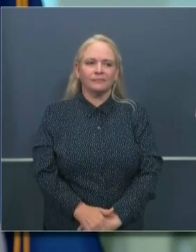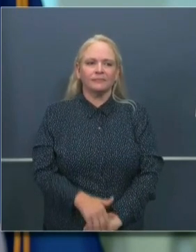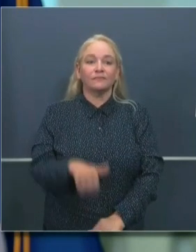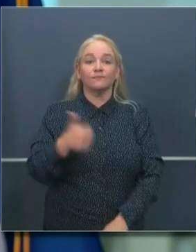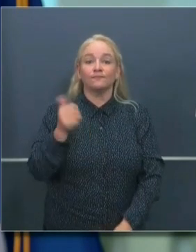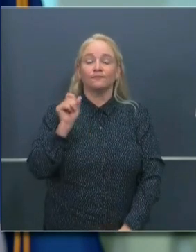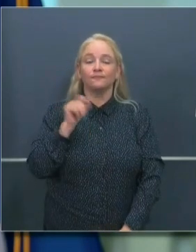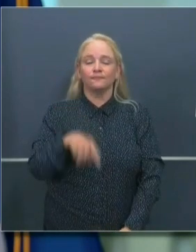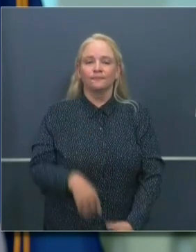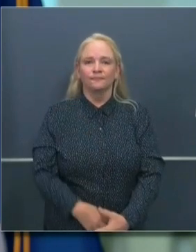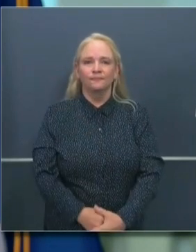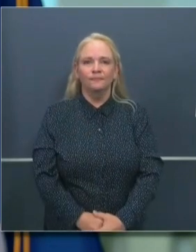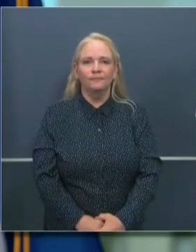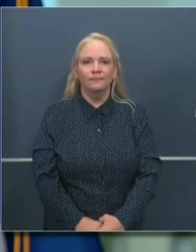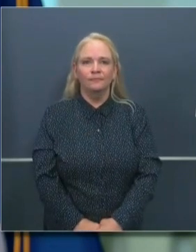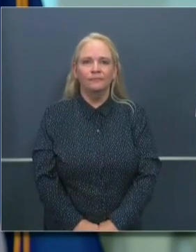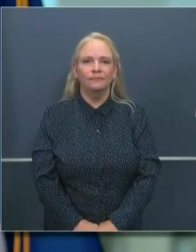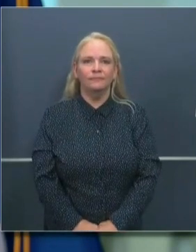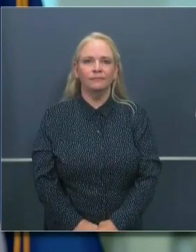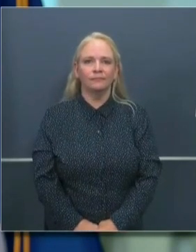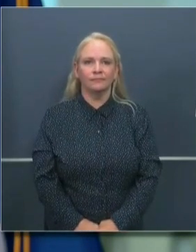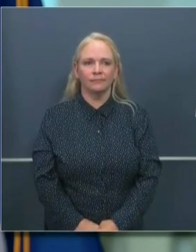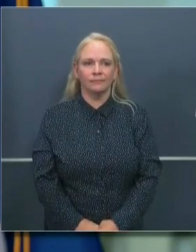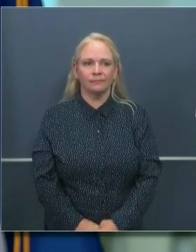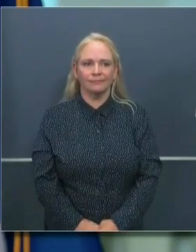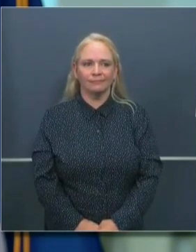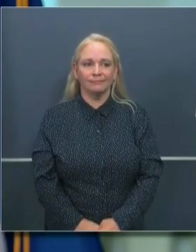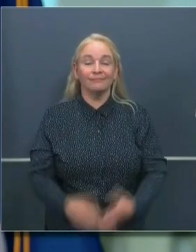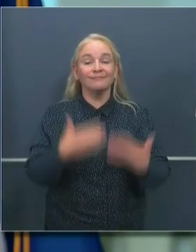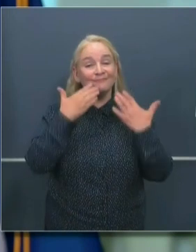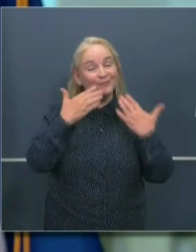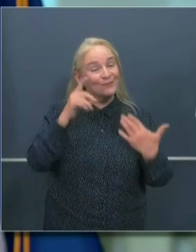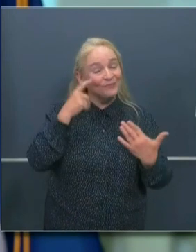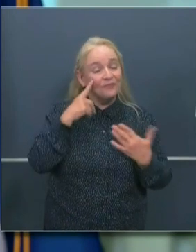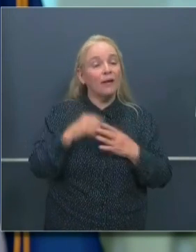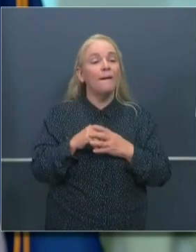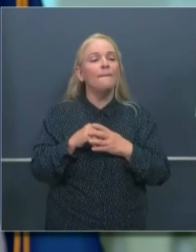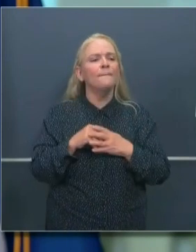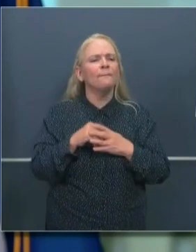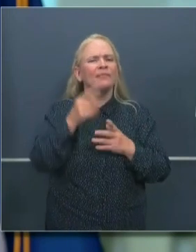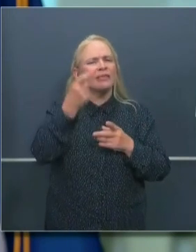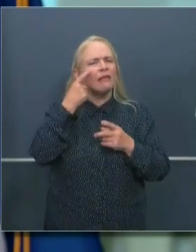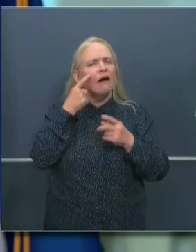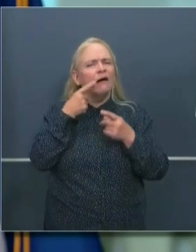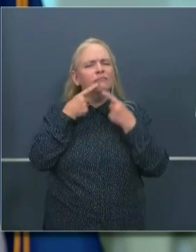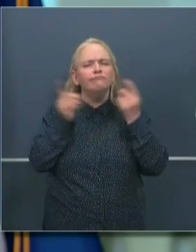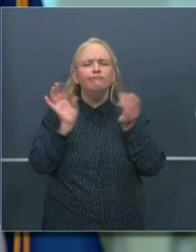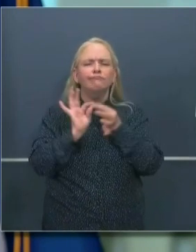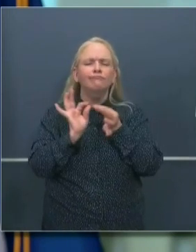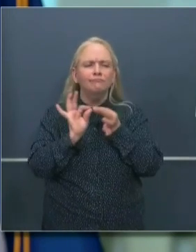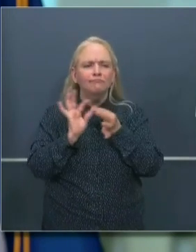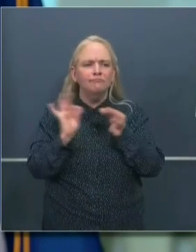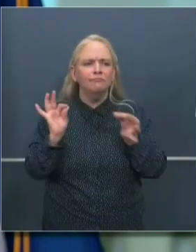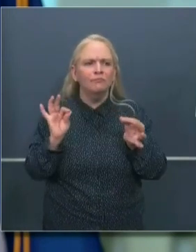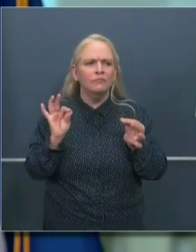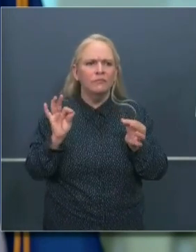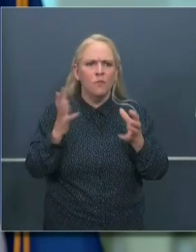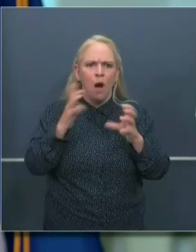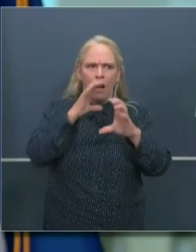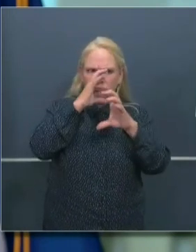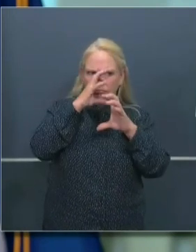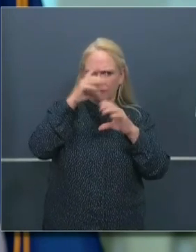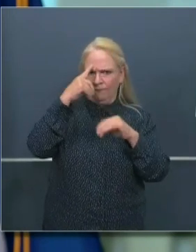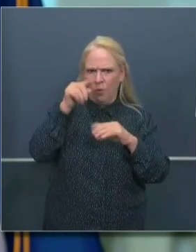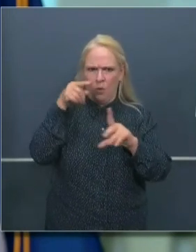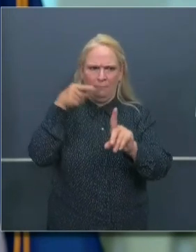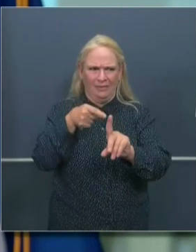Hi, Governor. In your ramped up restrictions that you announced yesterday for the 19 counties, I mean, noticeably not on the list